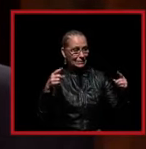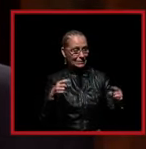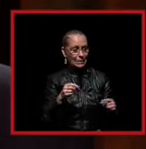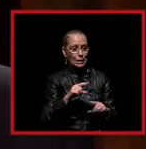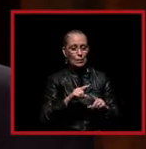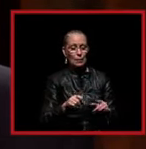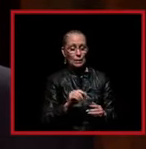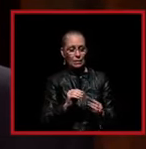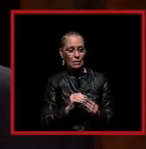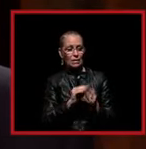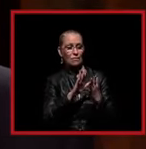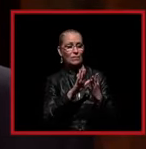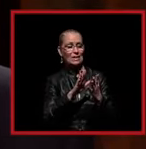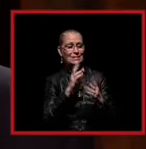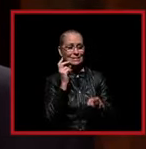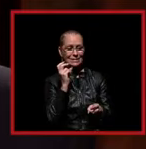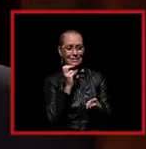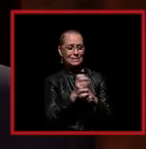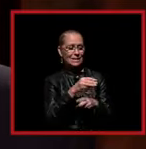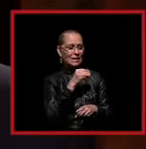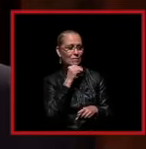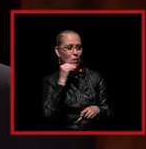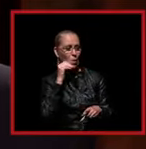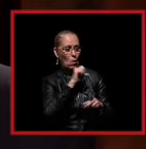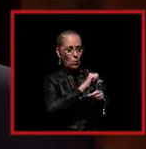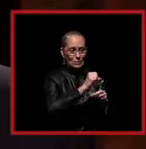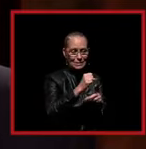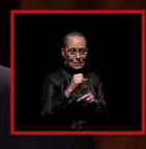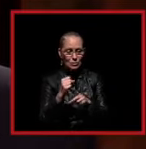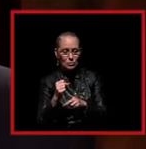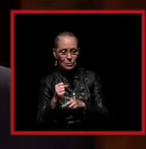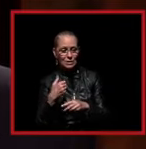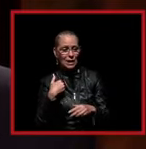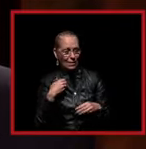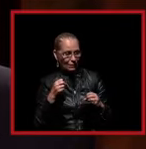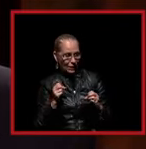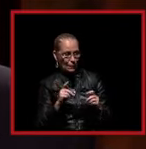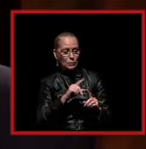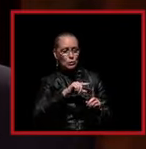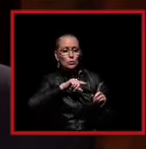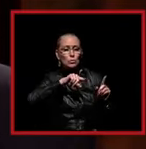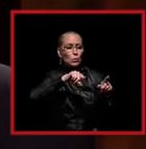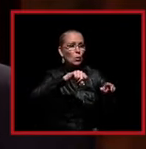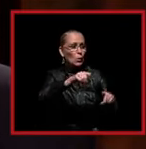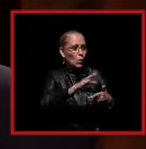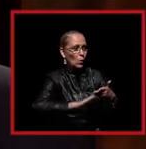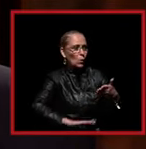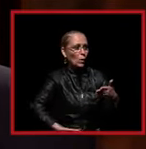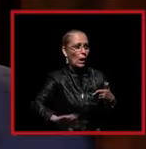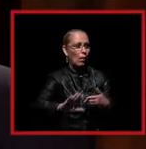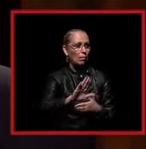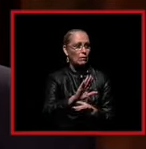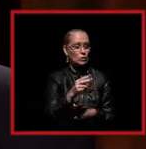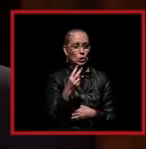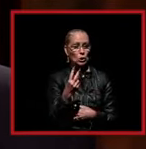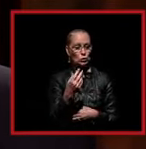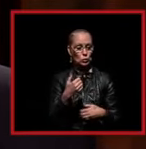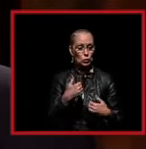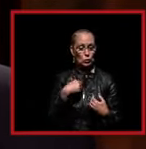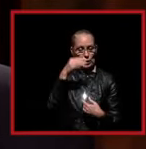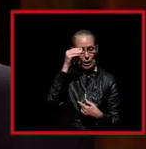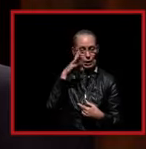face difficult home circumstances get the opportunity to attend college. Two young men in the